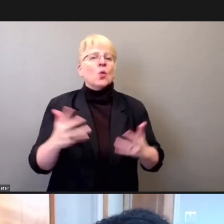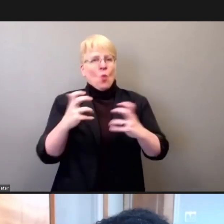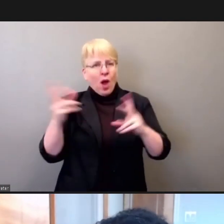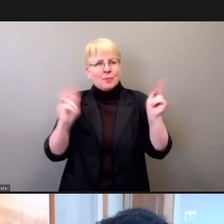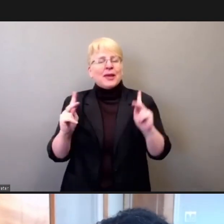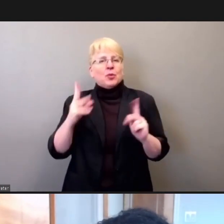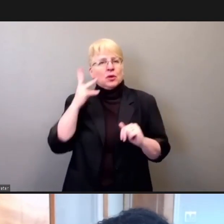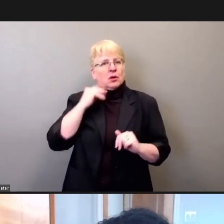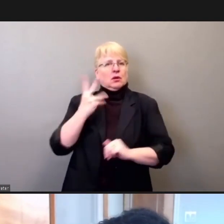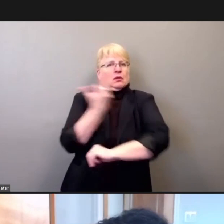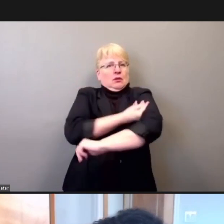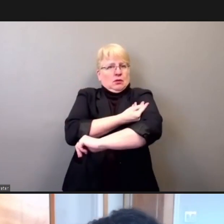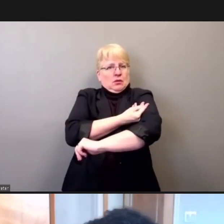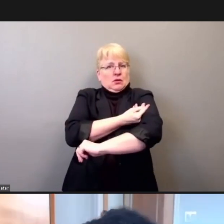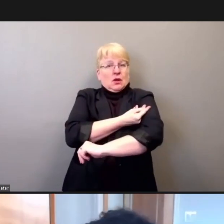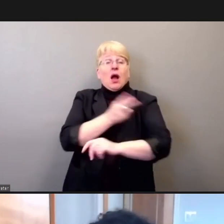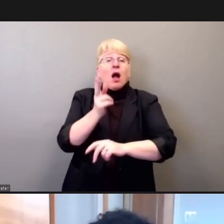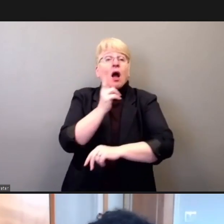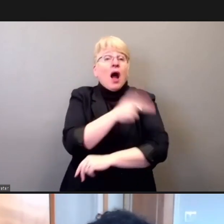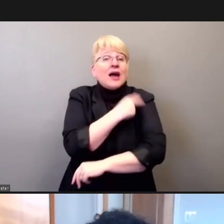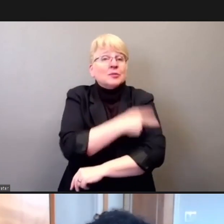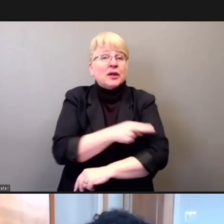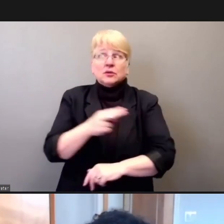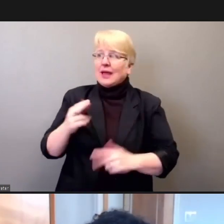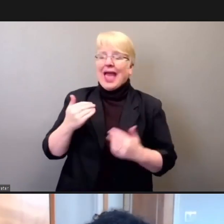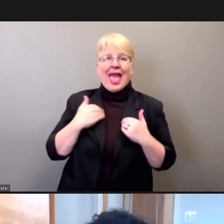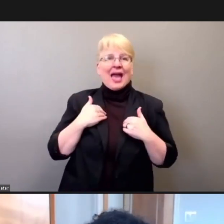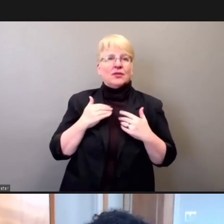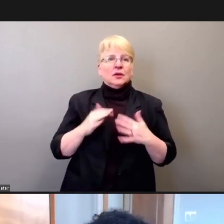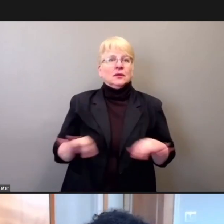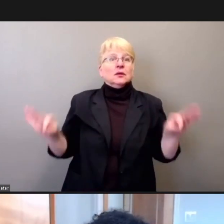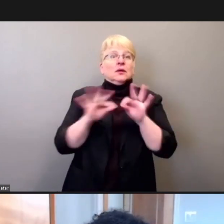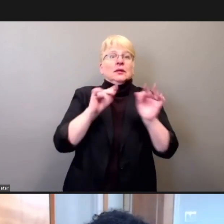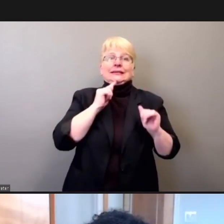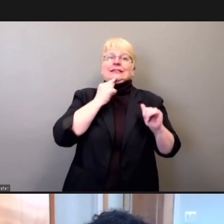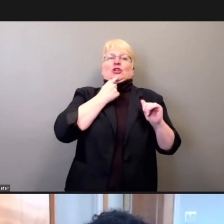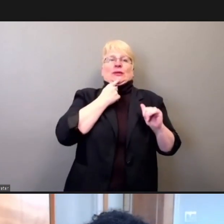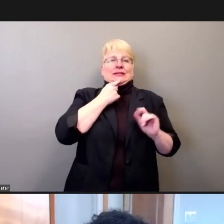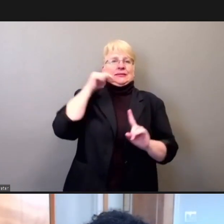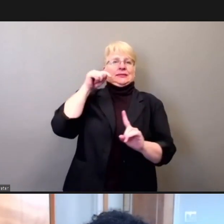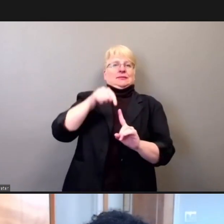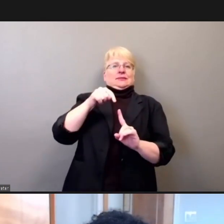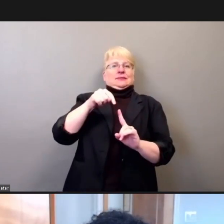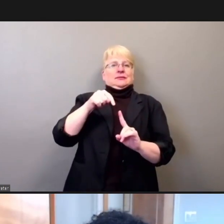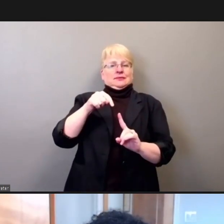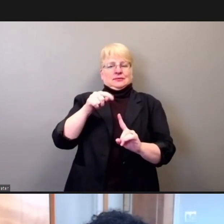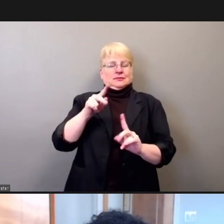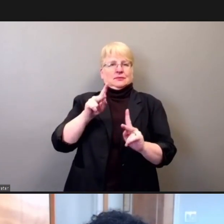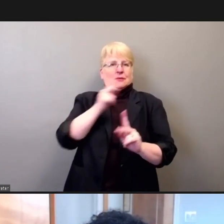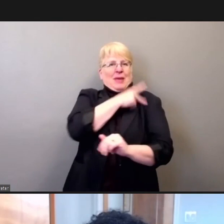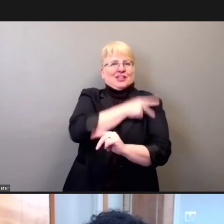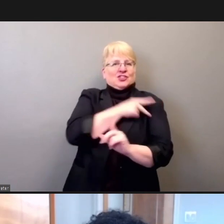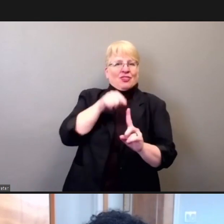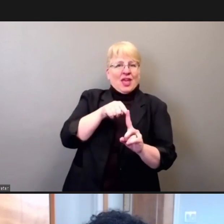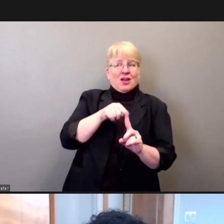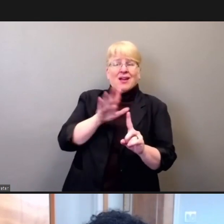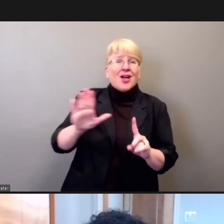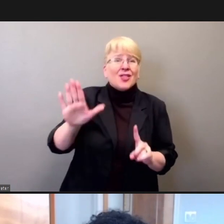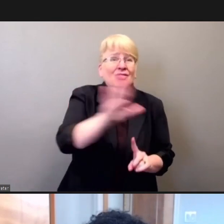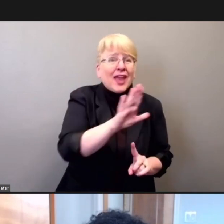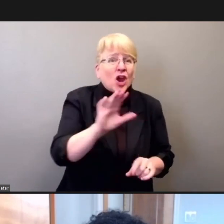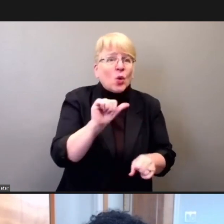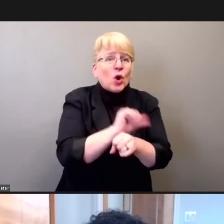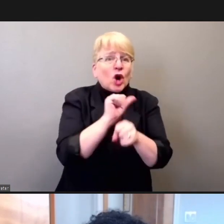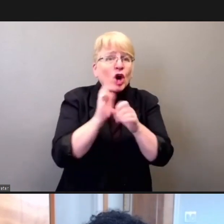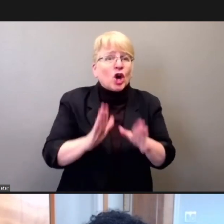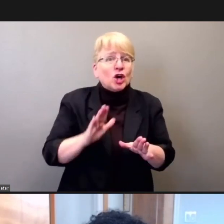were critical and still are in particularly dealing with that 1A population, right? Their own healthcare workers. And they